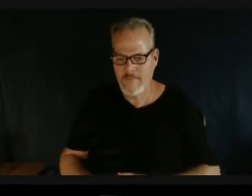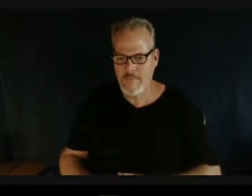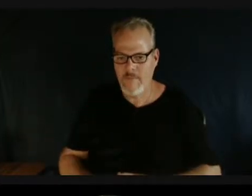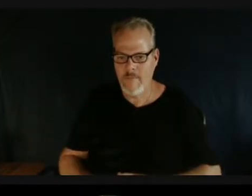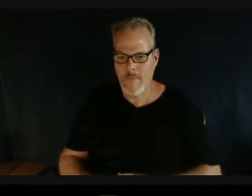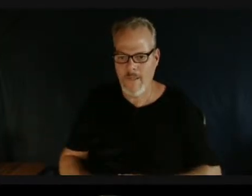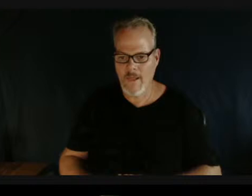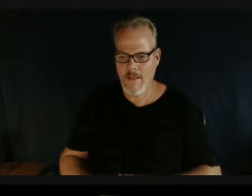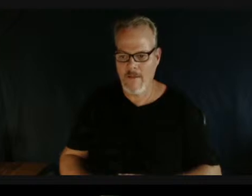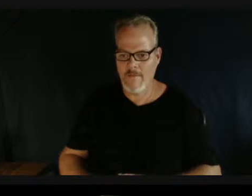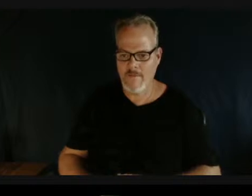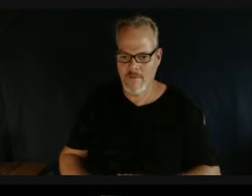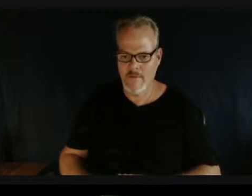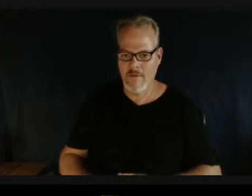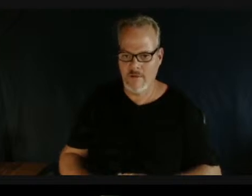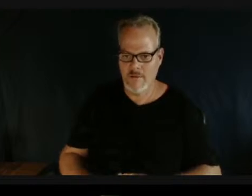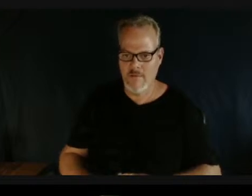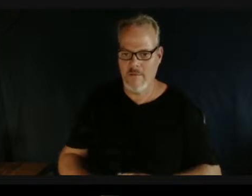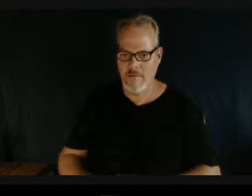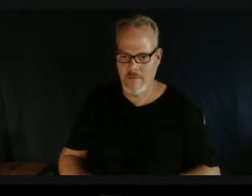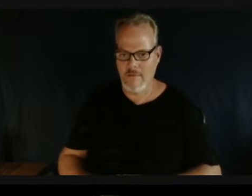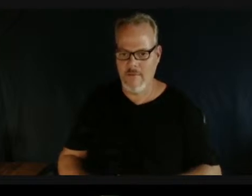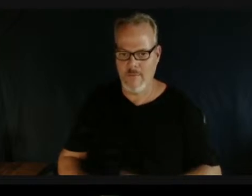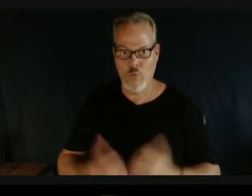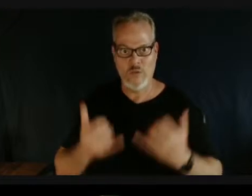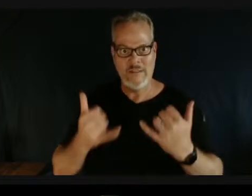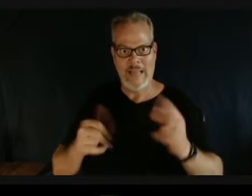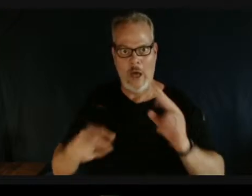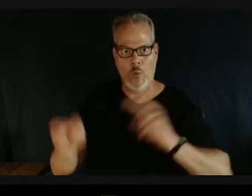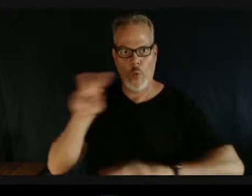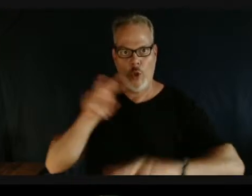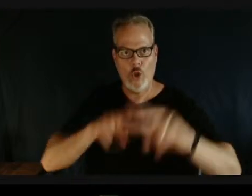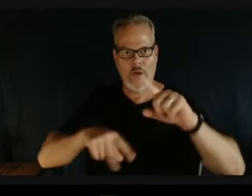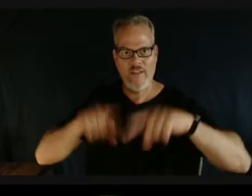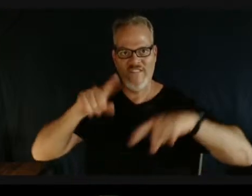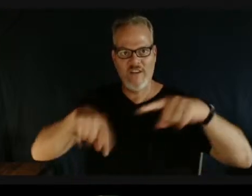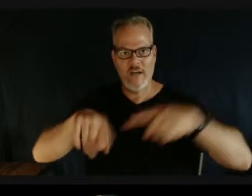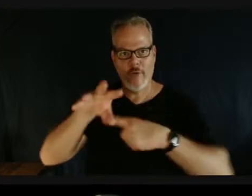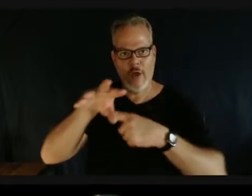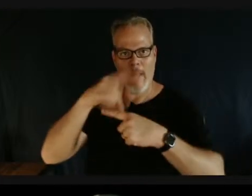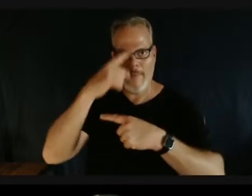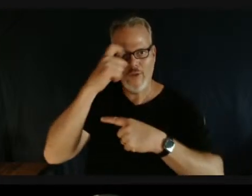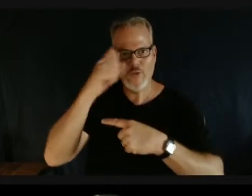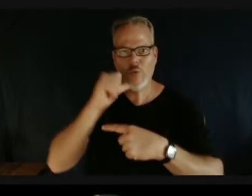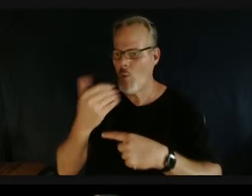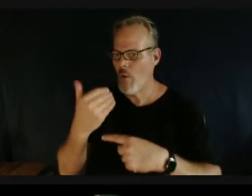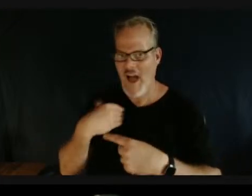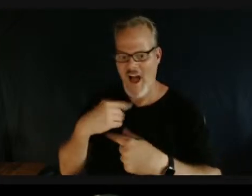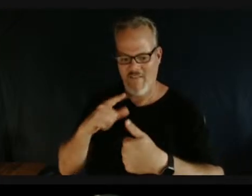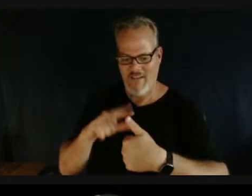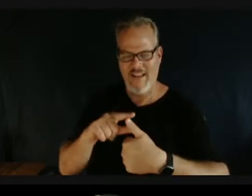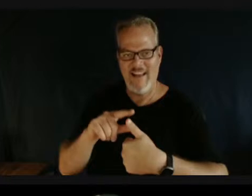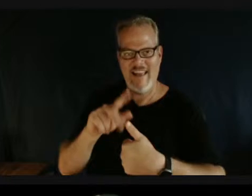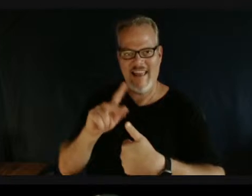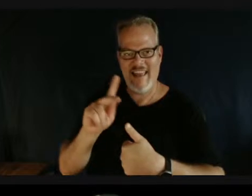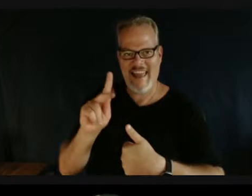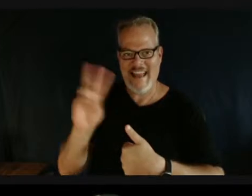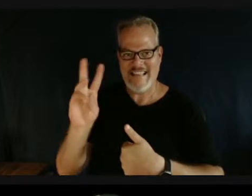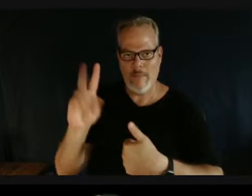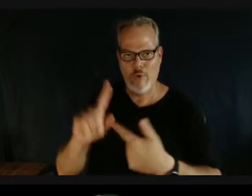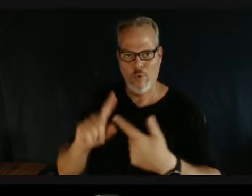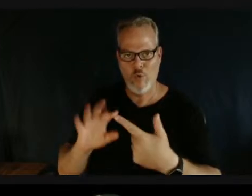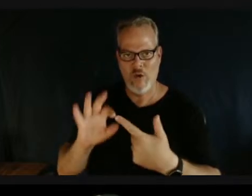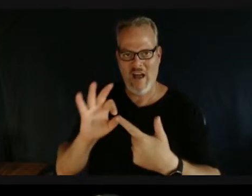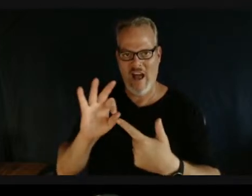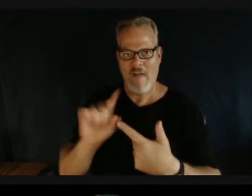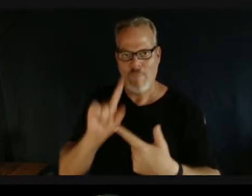look at these cameras now to figure out what is the footprint of lava, since we don't have our KW or F1 thermal camera online right